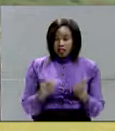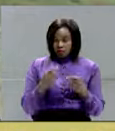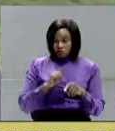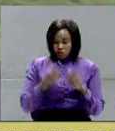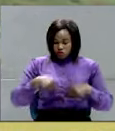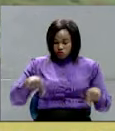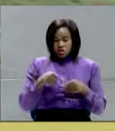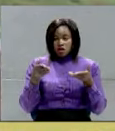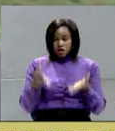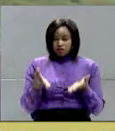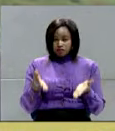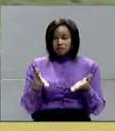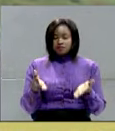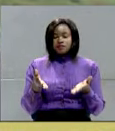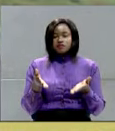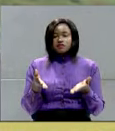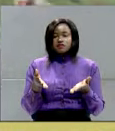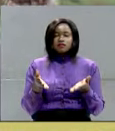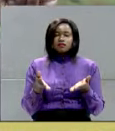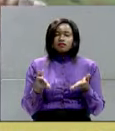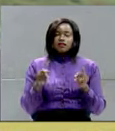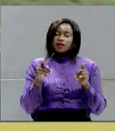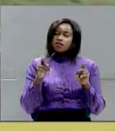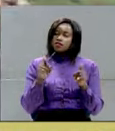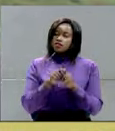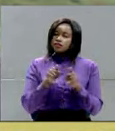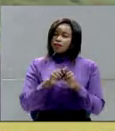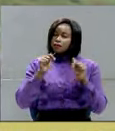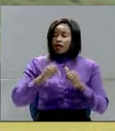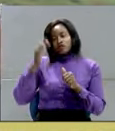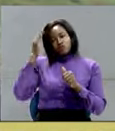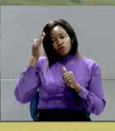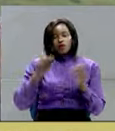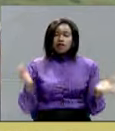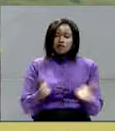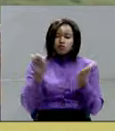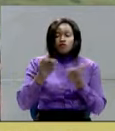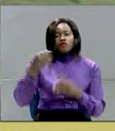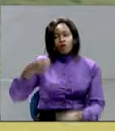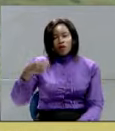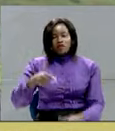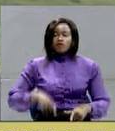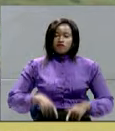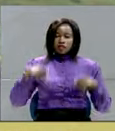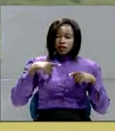present, and that mark should be improving the quality of life of our people.